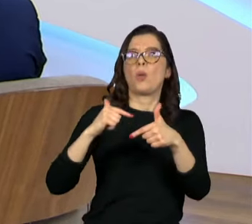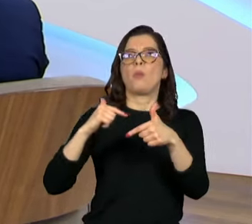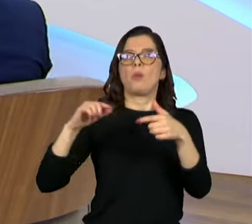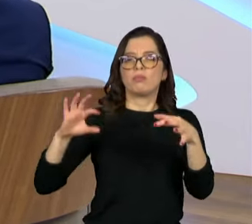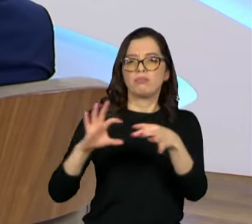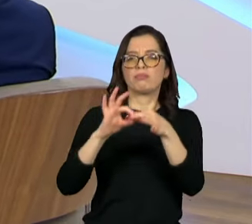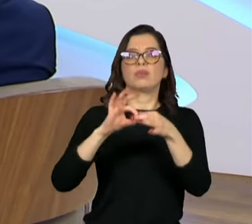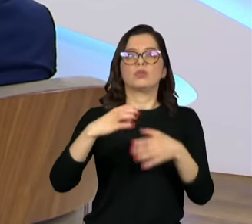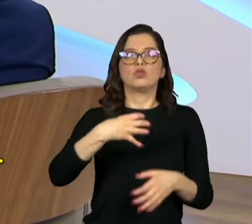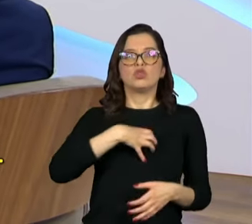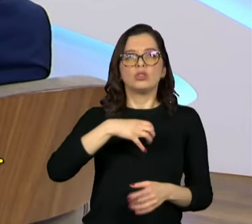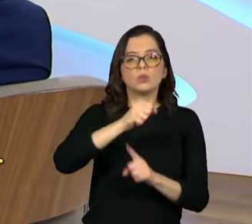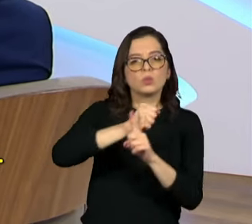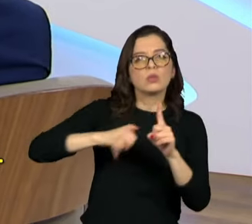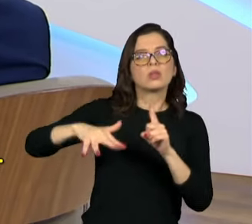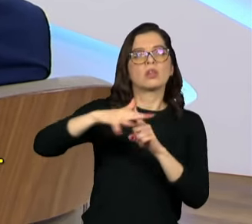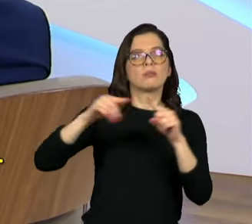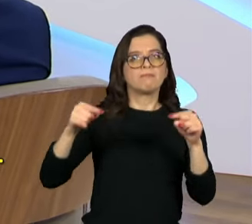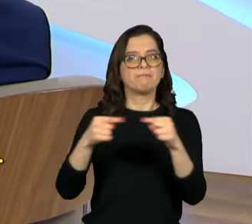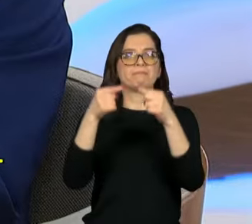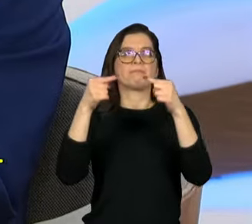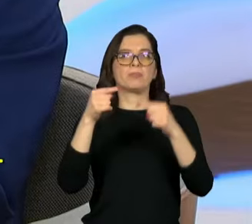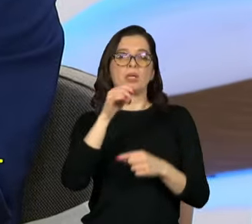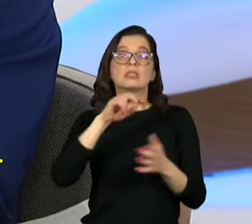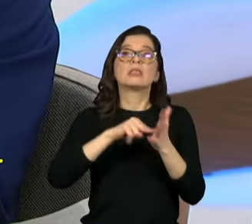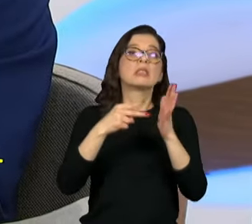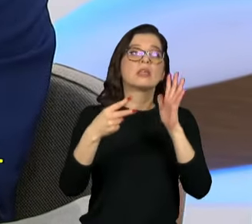a civic project, part of it means